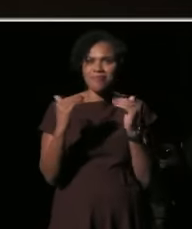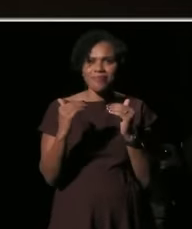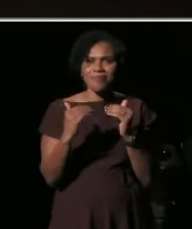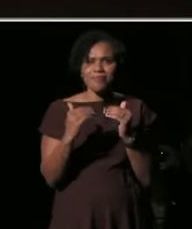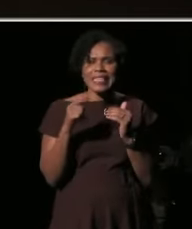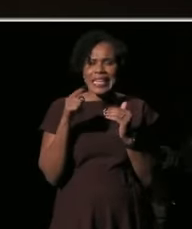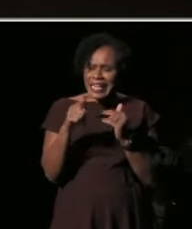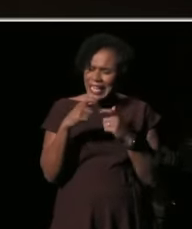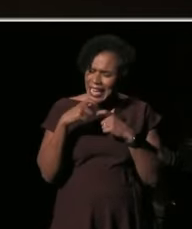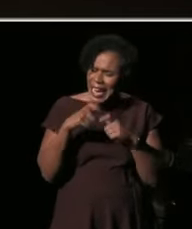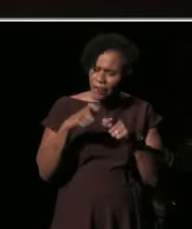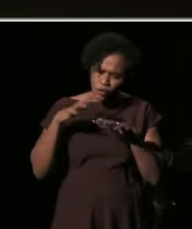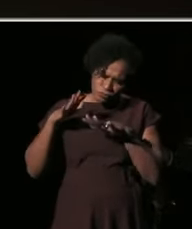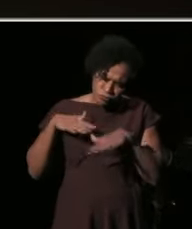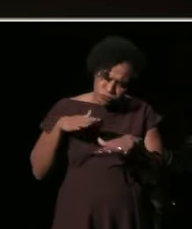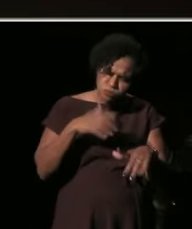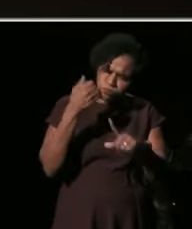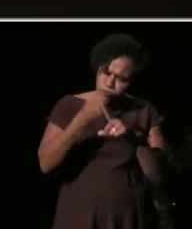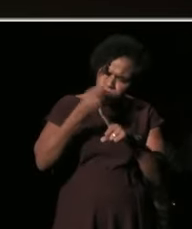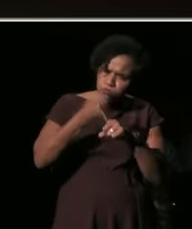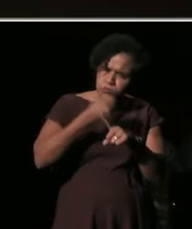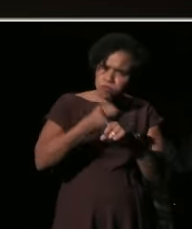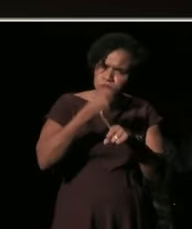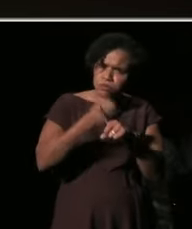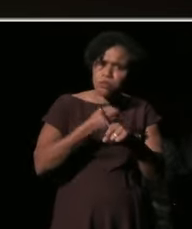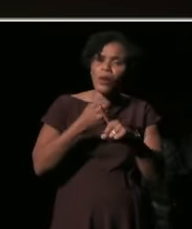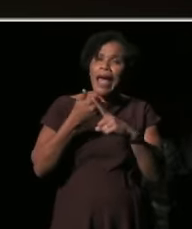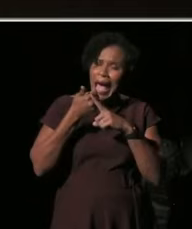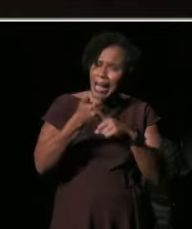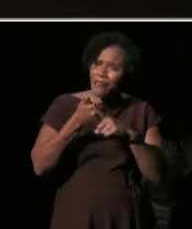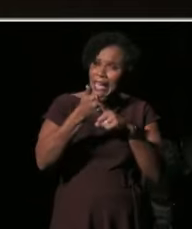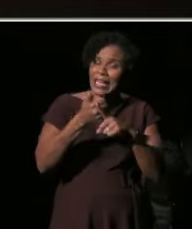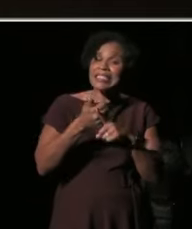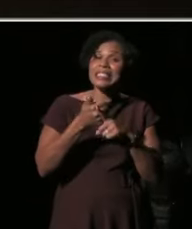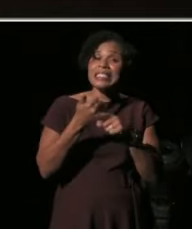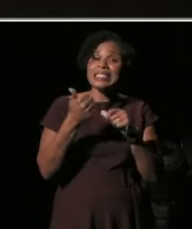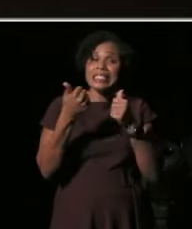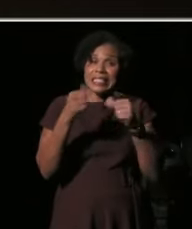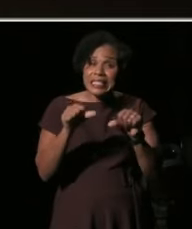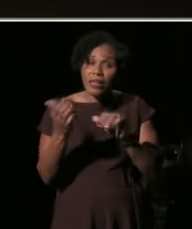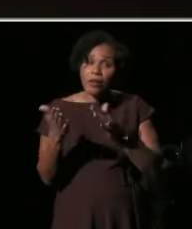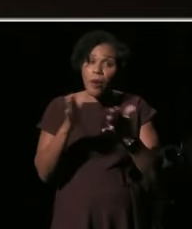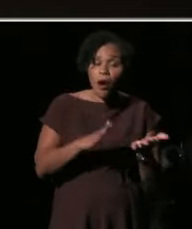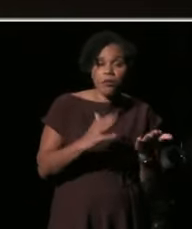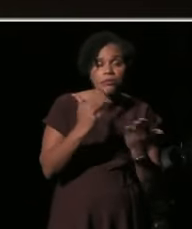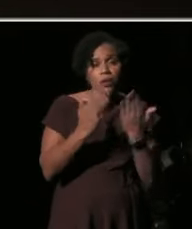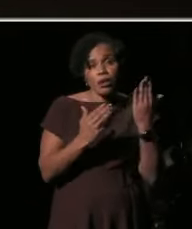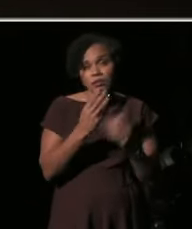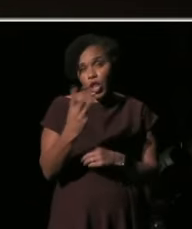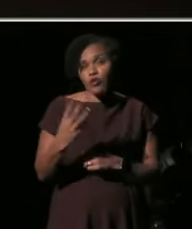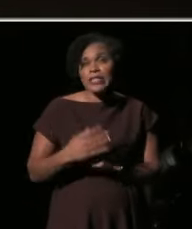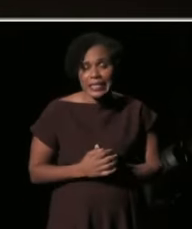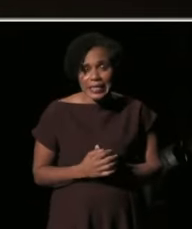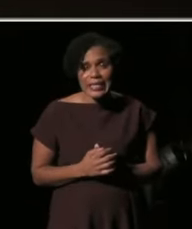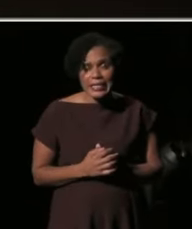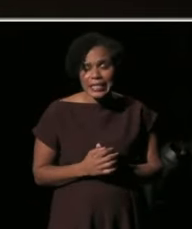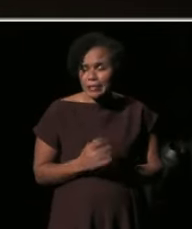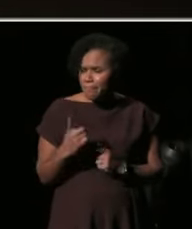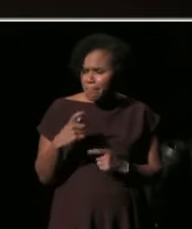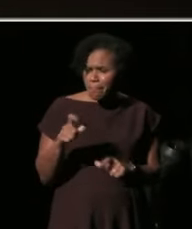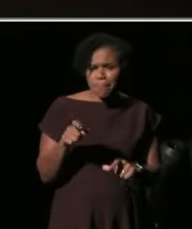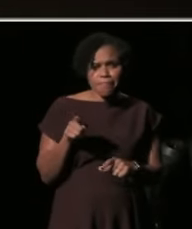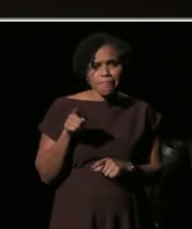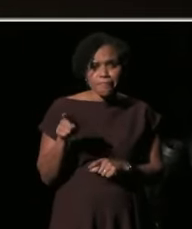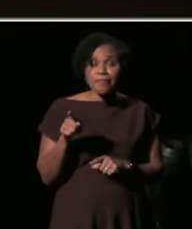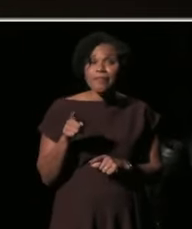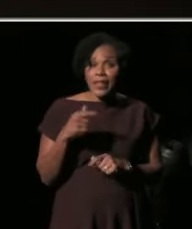stopped marching, advocating, and being of service until he passed in 1993. As someone who was